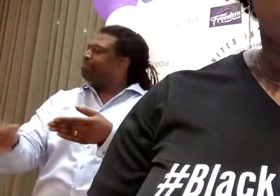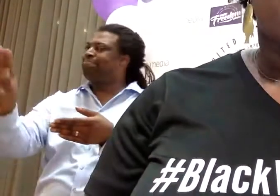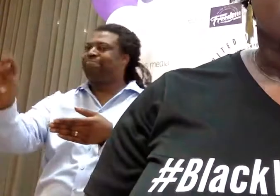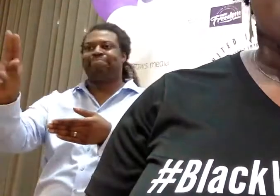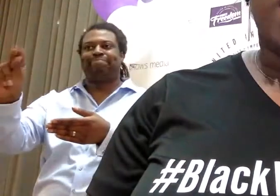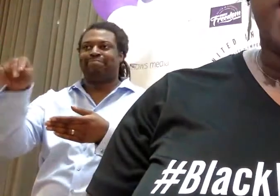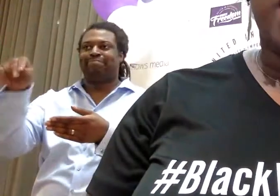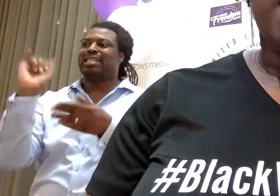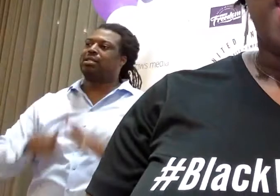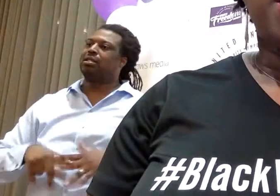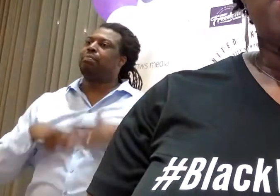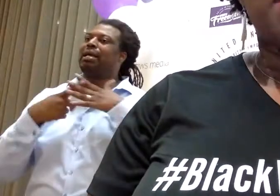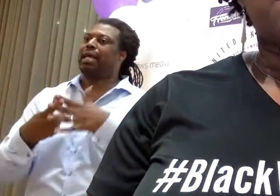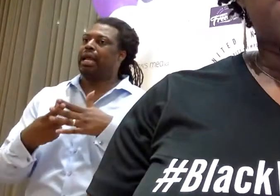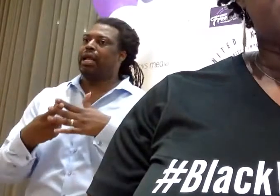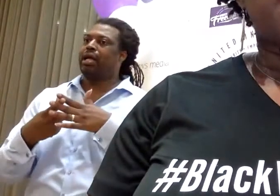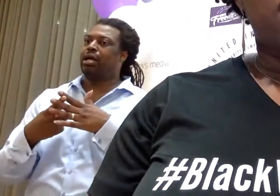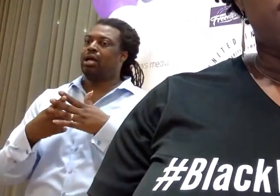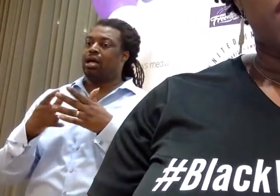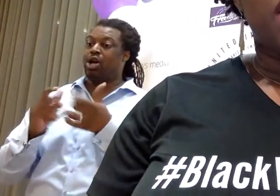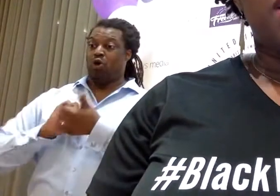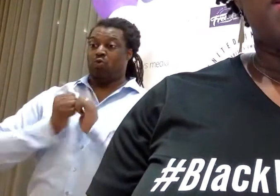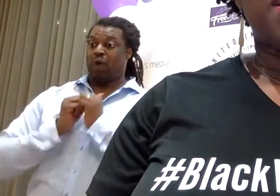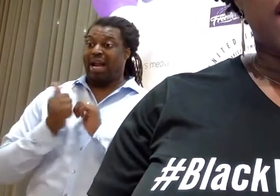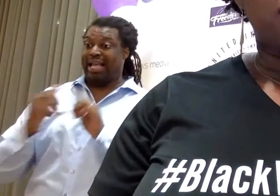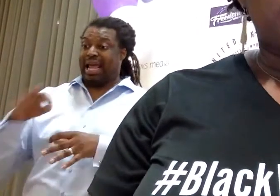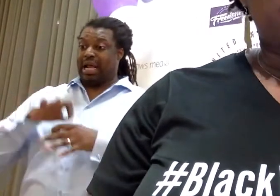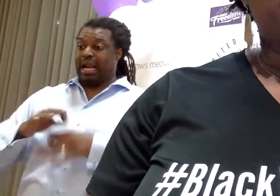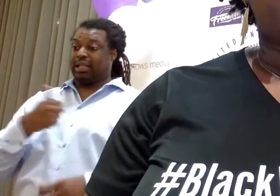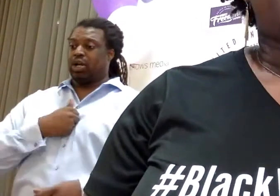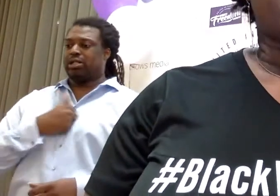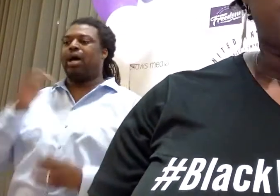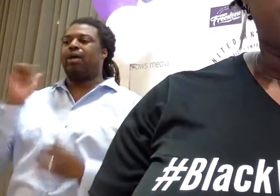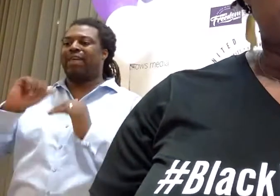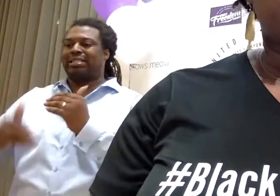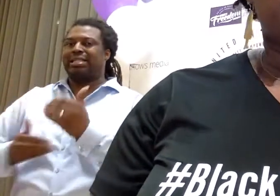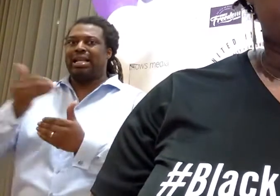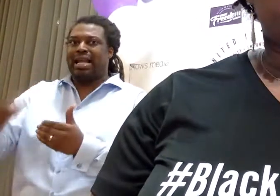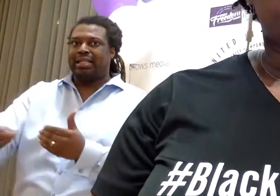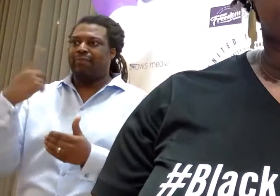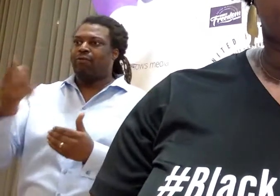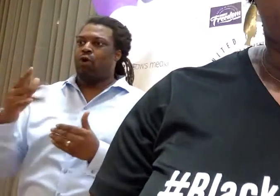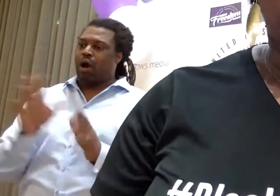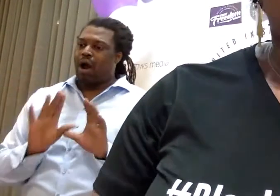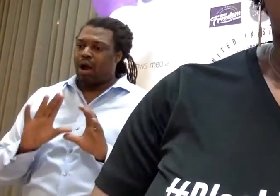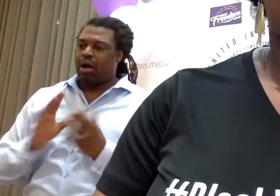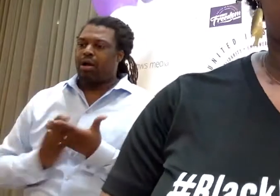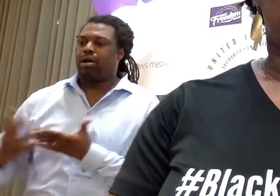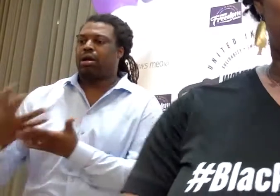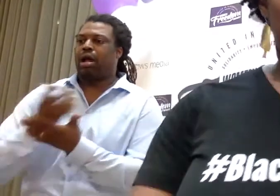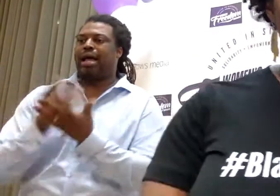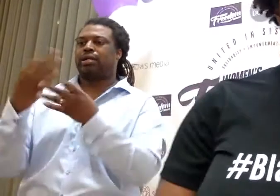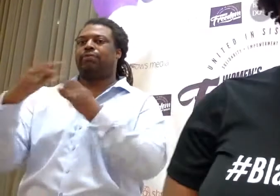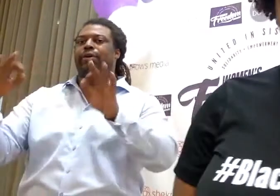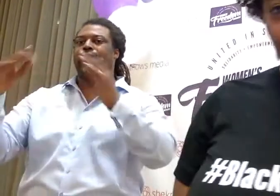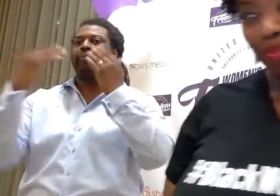beginning. Running and electing ourselves is the next step in our collective freedom. Thank you.